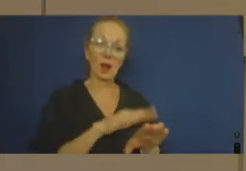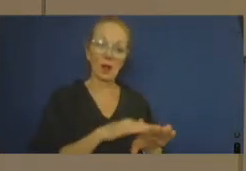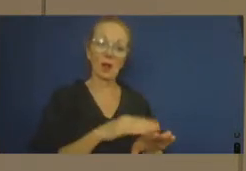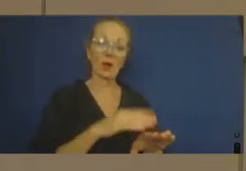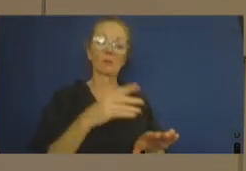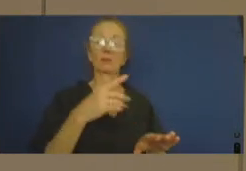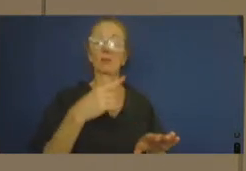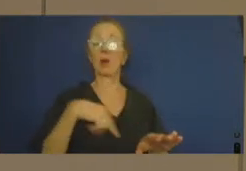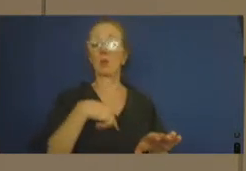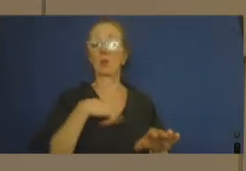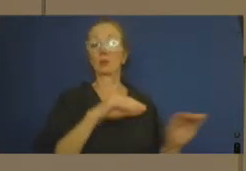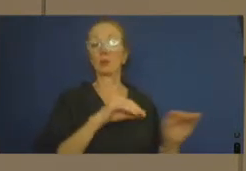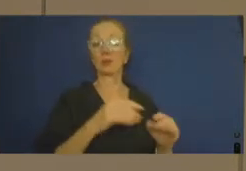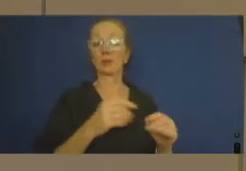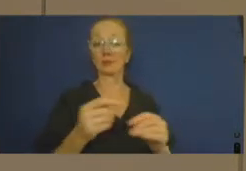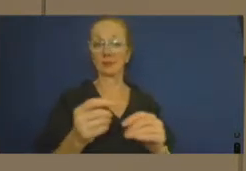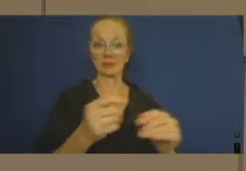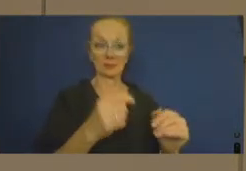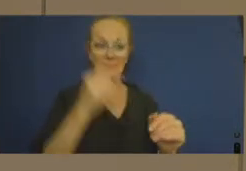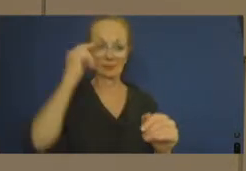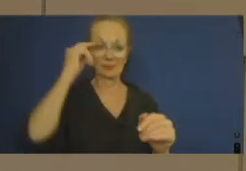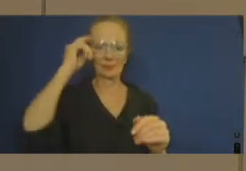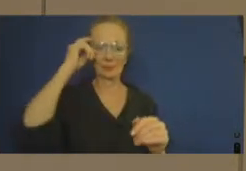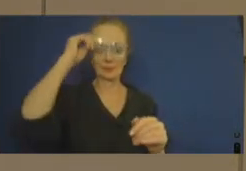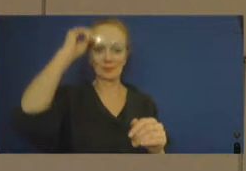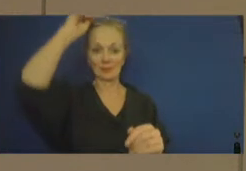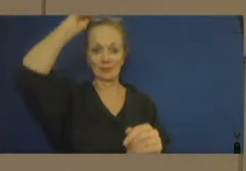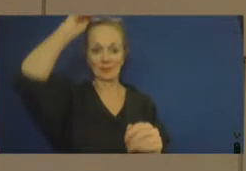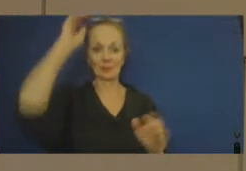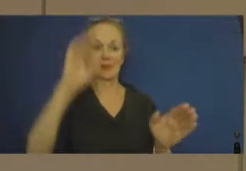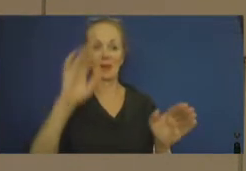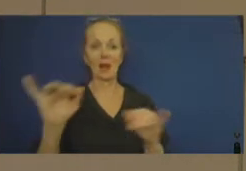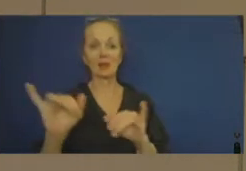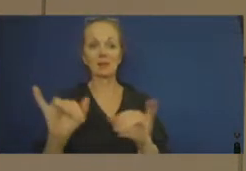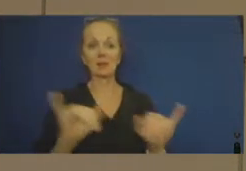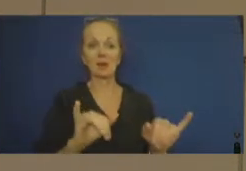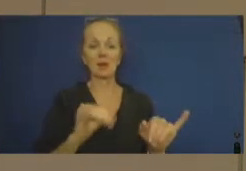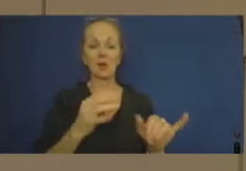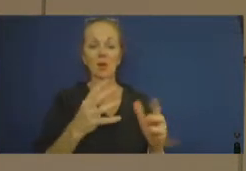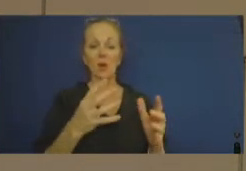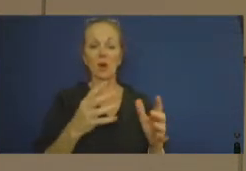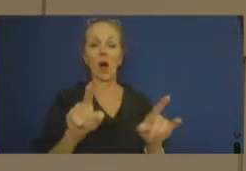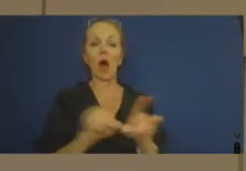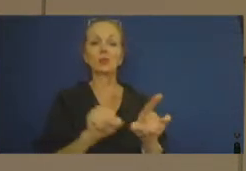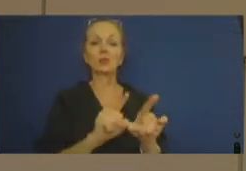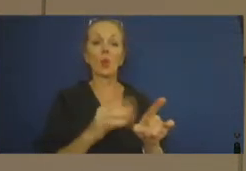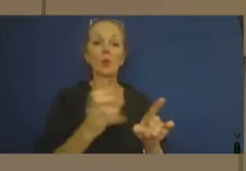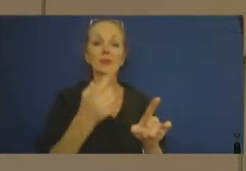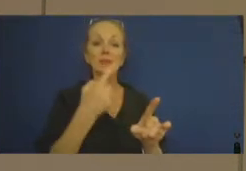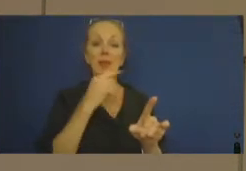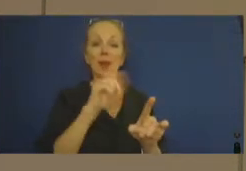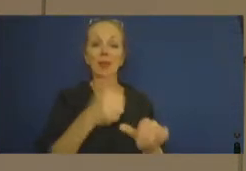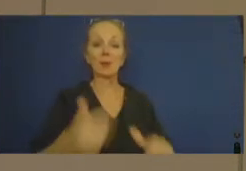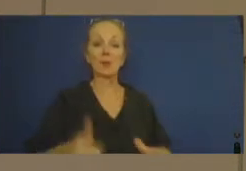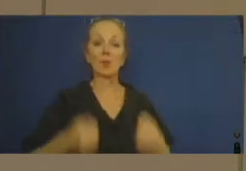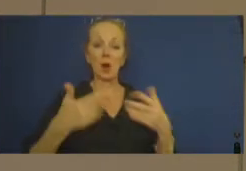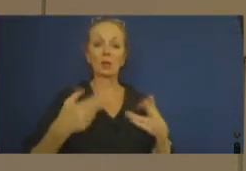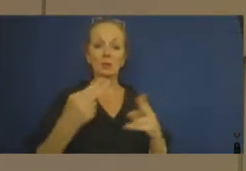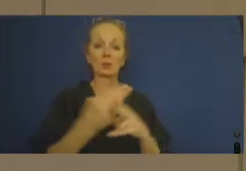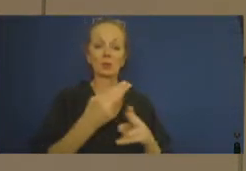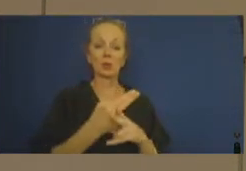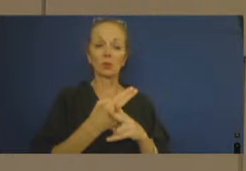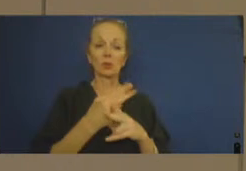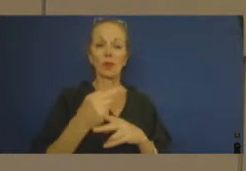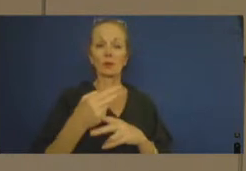And I also want to say that many of the other residents who were used this motel